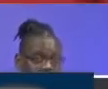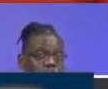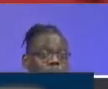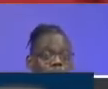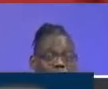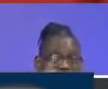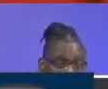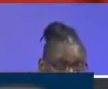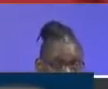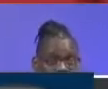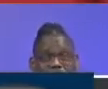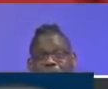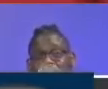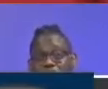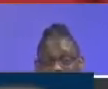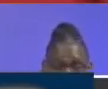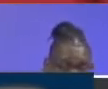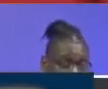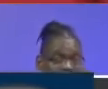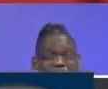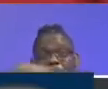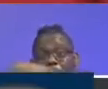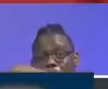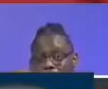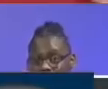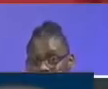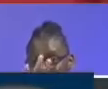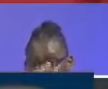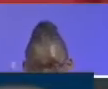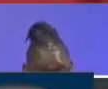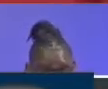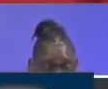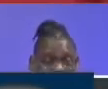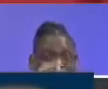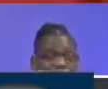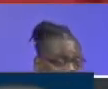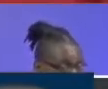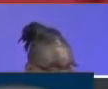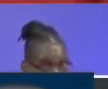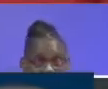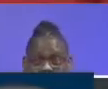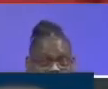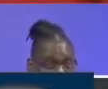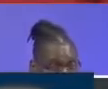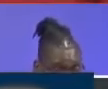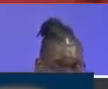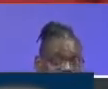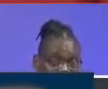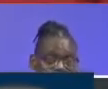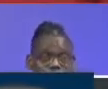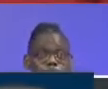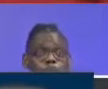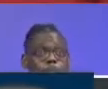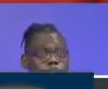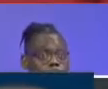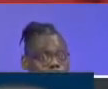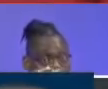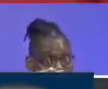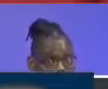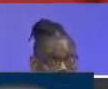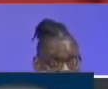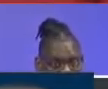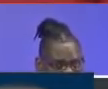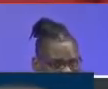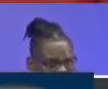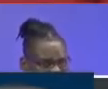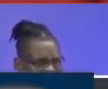we have AstraZeneca. And in that menu, we'll be guided by the CMO's team. It'll be published in the regulations how you